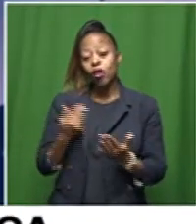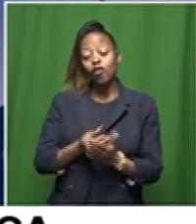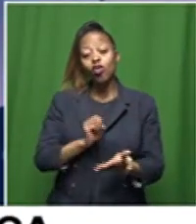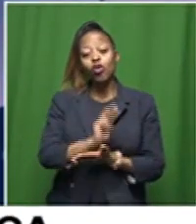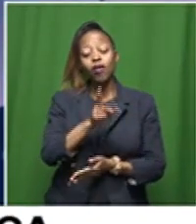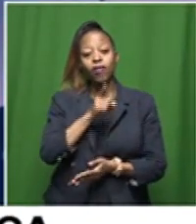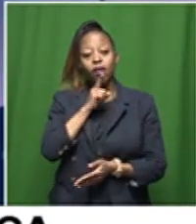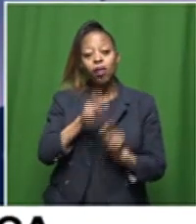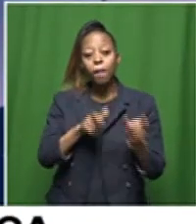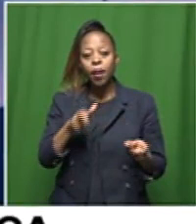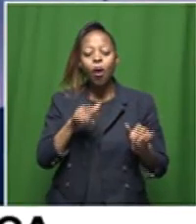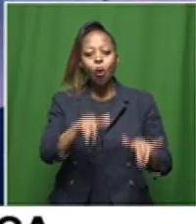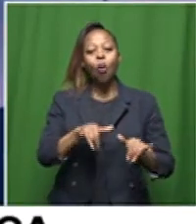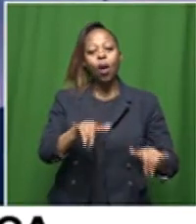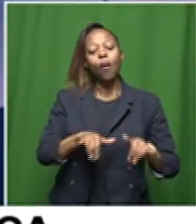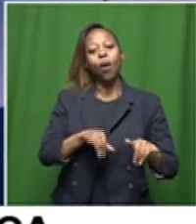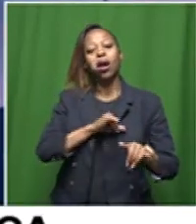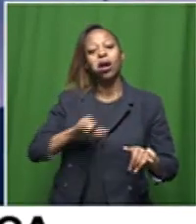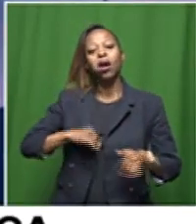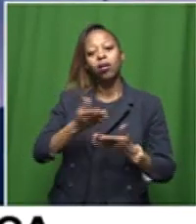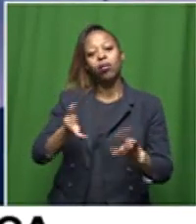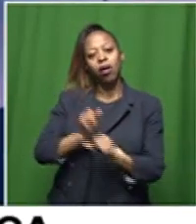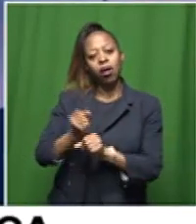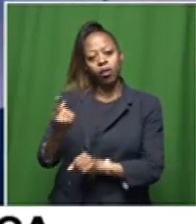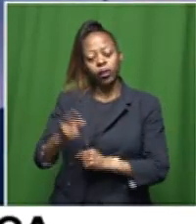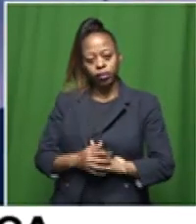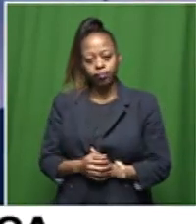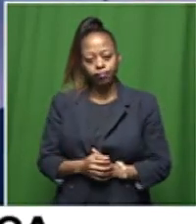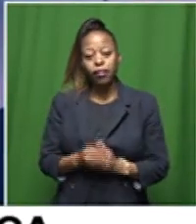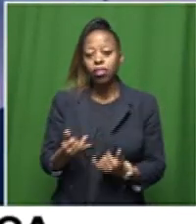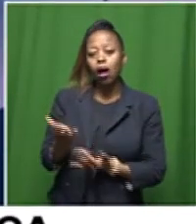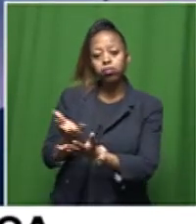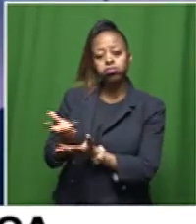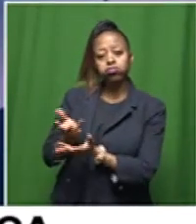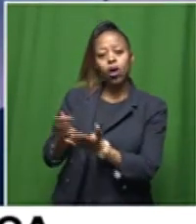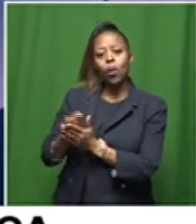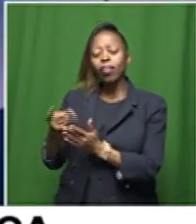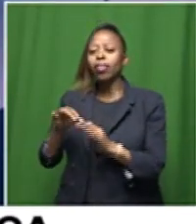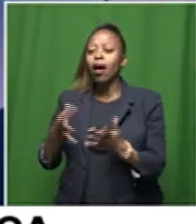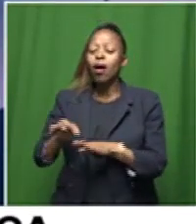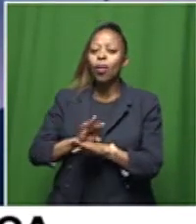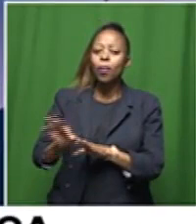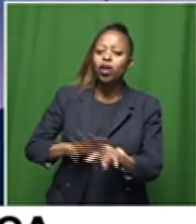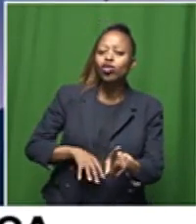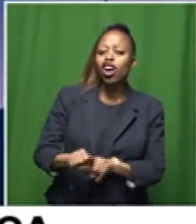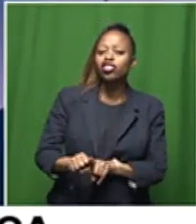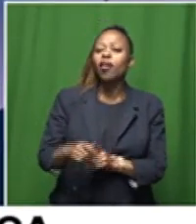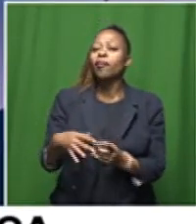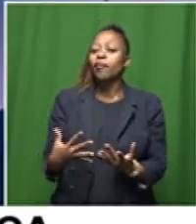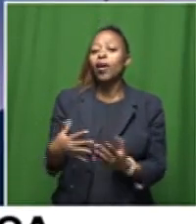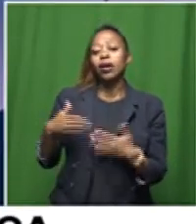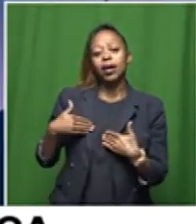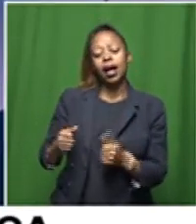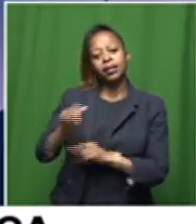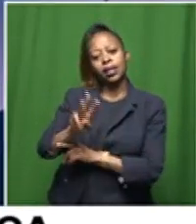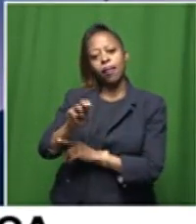least 12,000 unattended surgeries across the healthcare categories. Now, joining us to talk about plans to end these surgical backlogs is MEC for Health